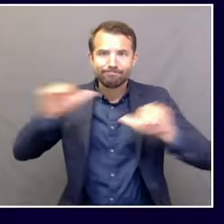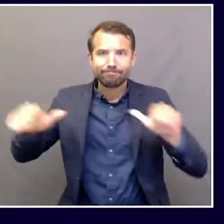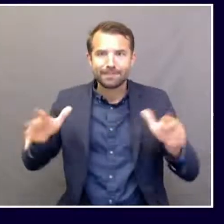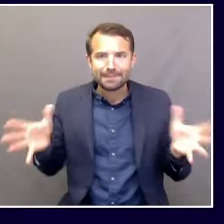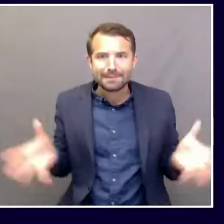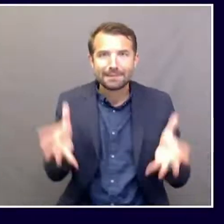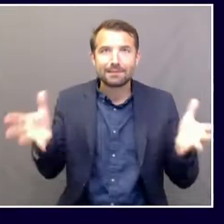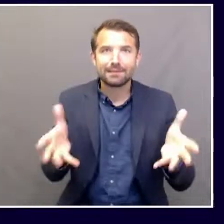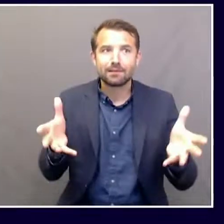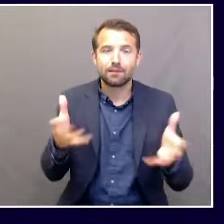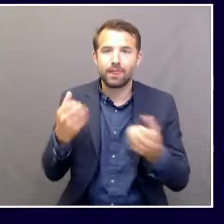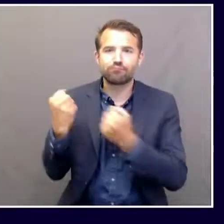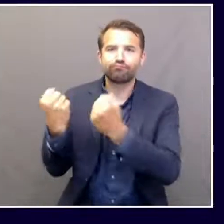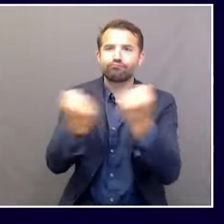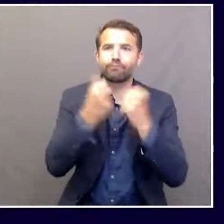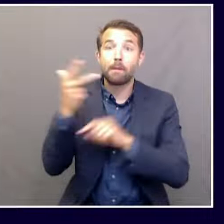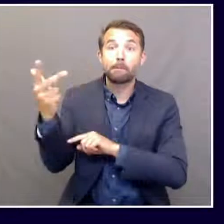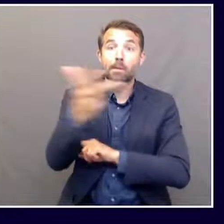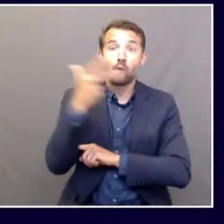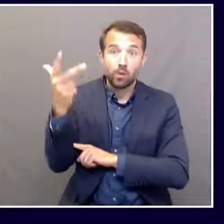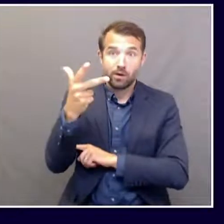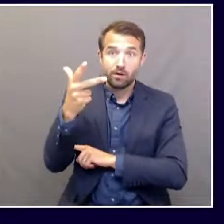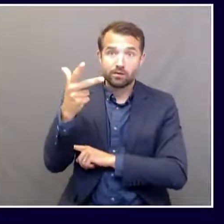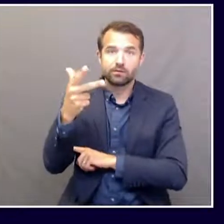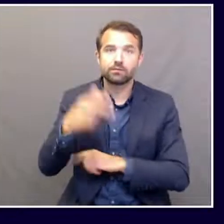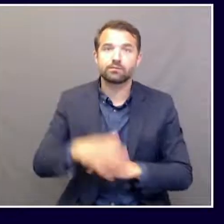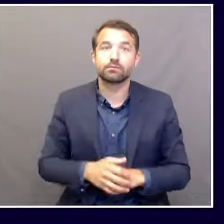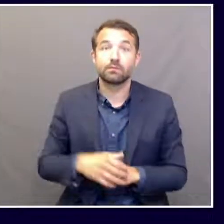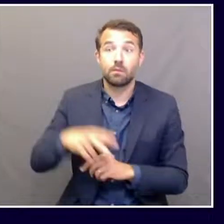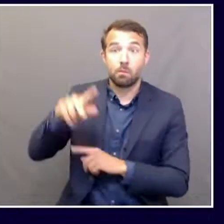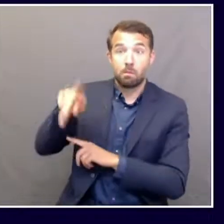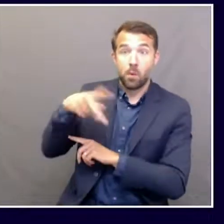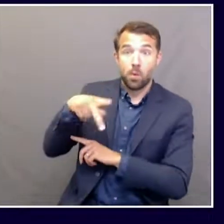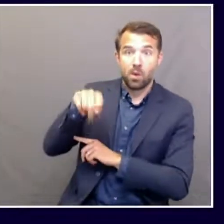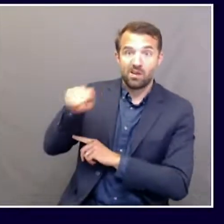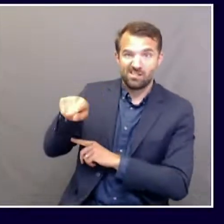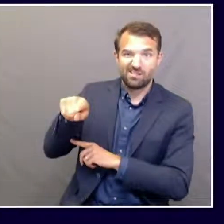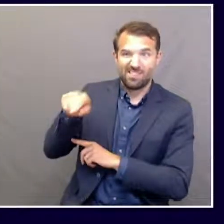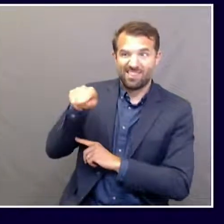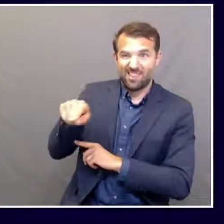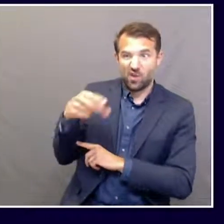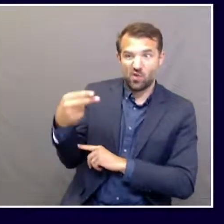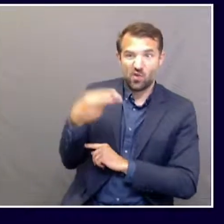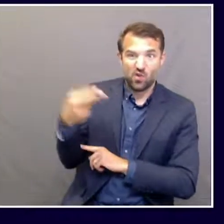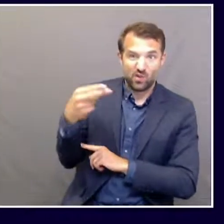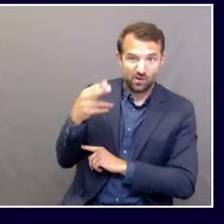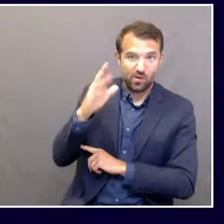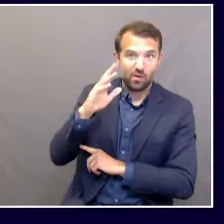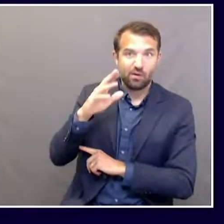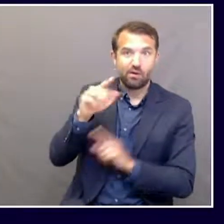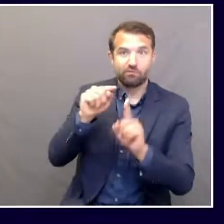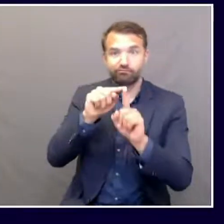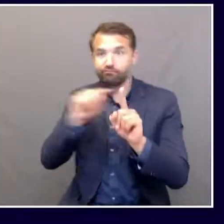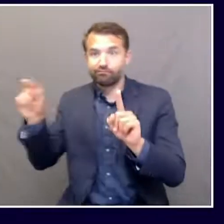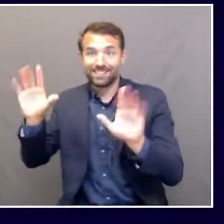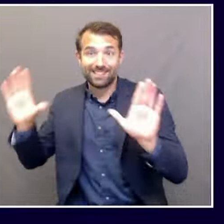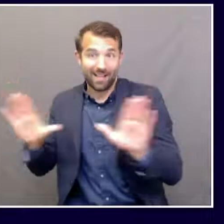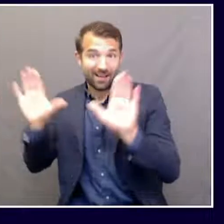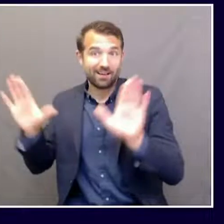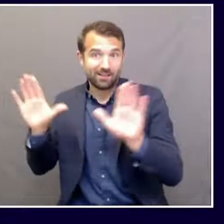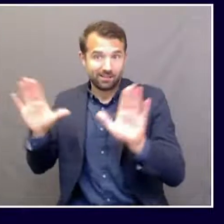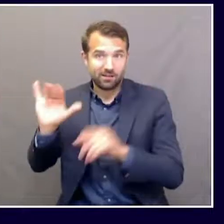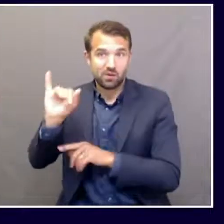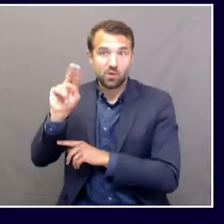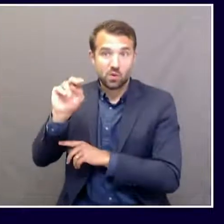be in Portland this Thursday through Sunday from June 10th through June 13th. It will